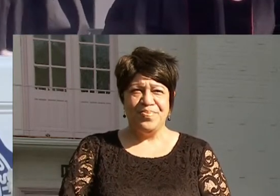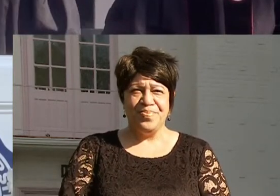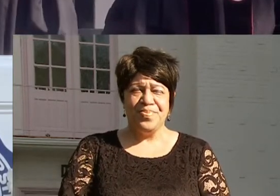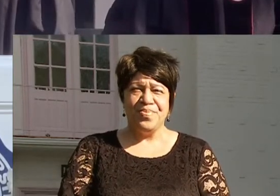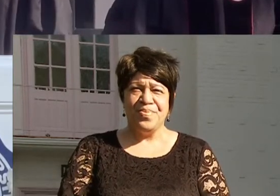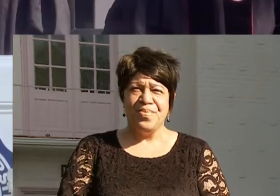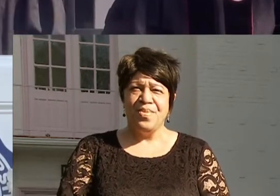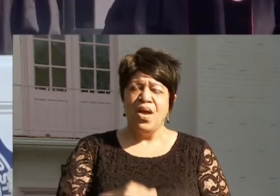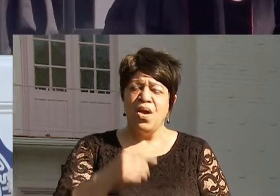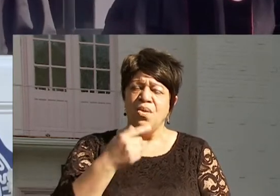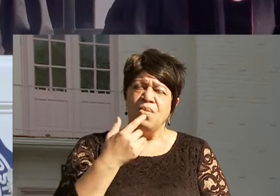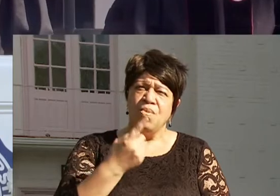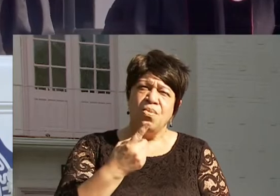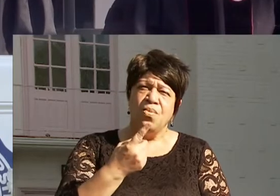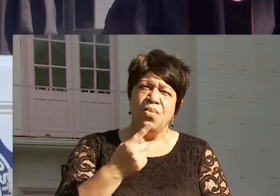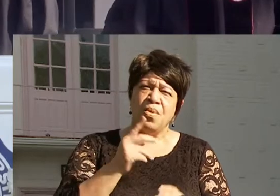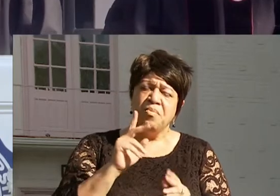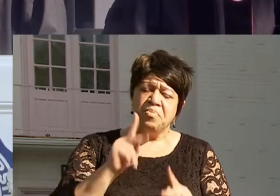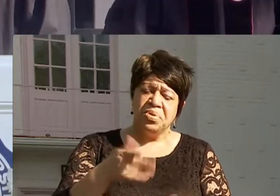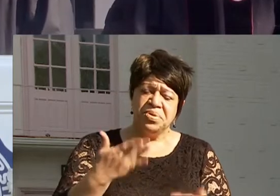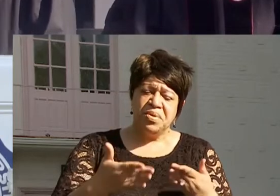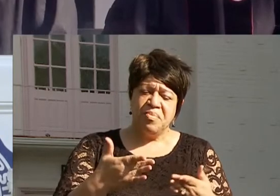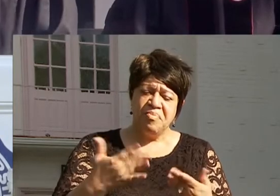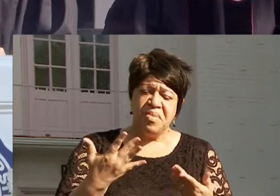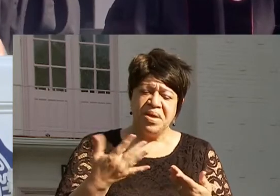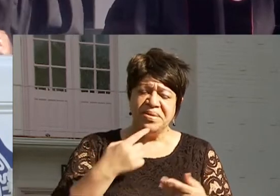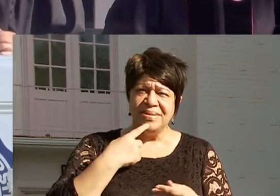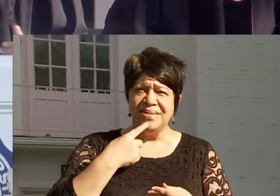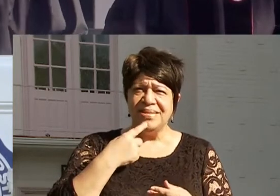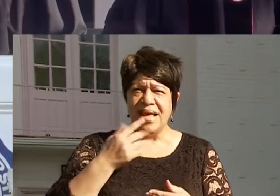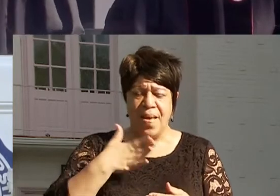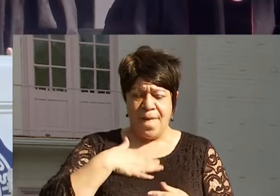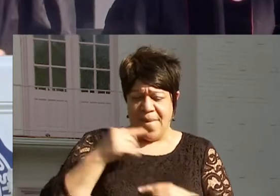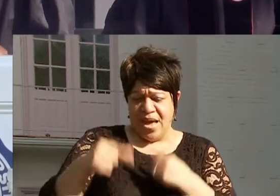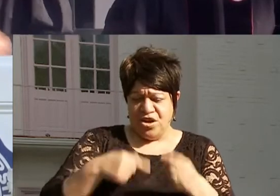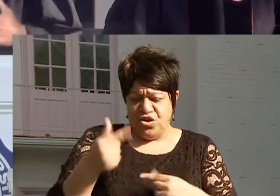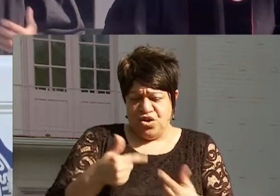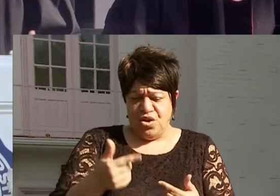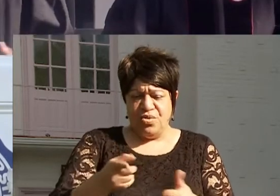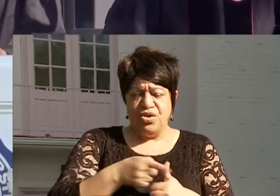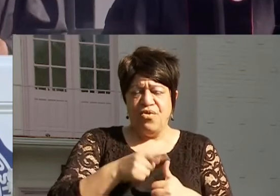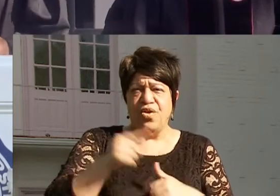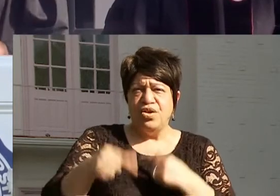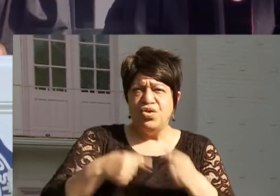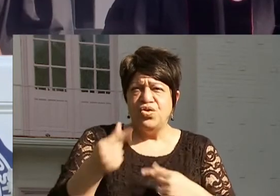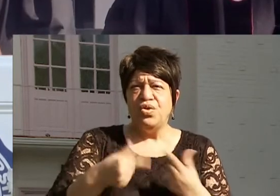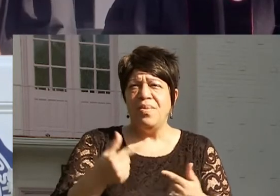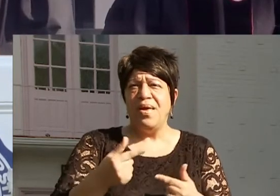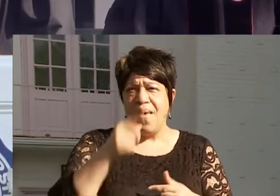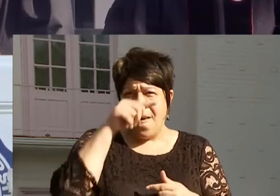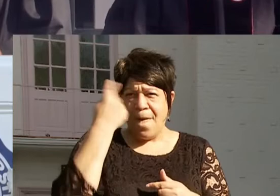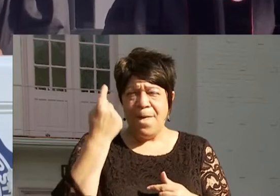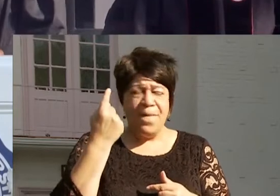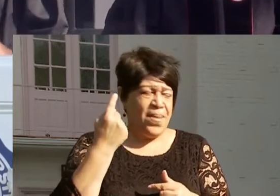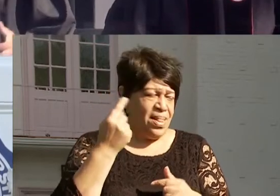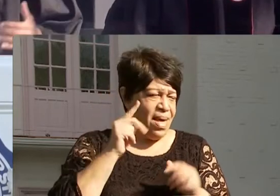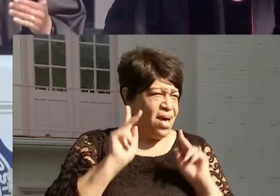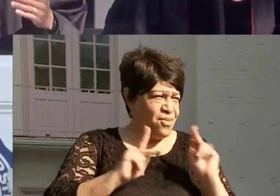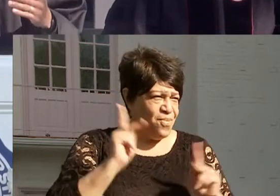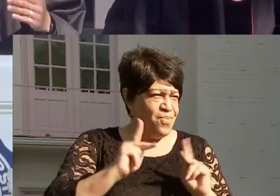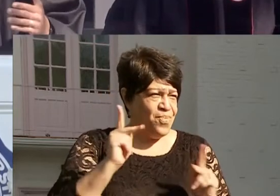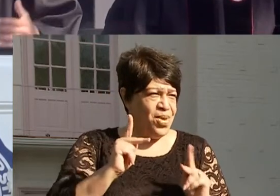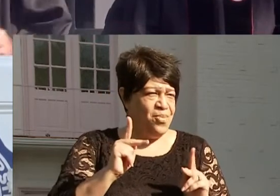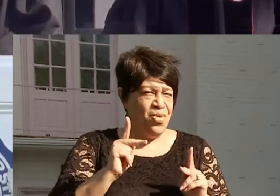One could argue that my generation was the first generation of black people to start off with what we then deemed unlimited possibilities. We